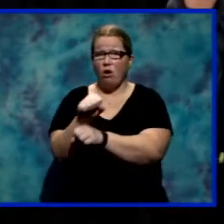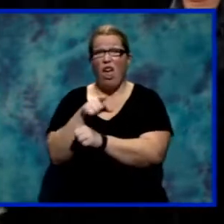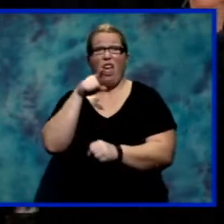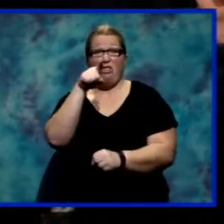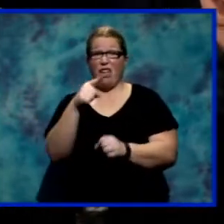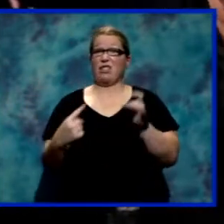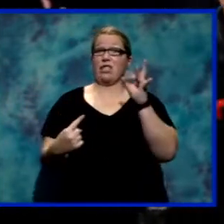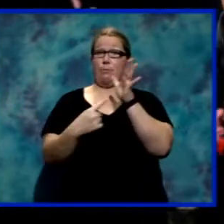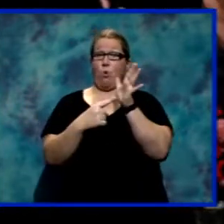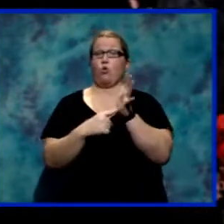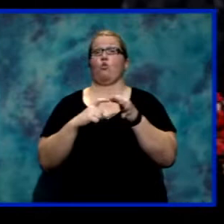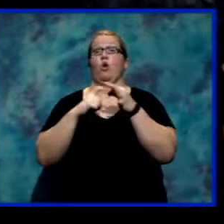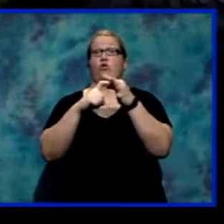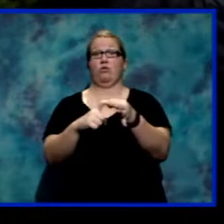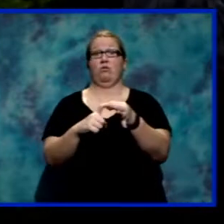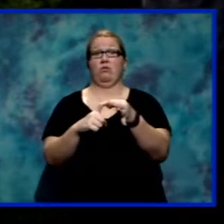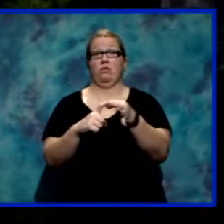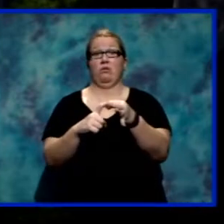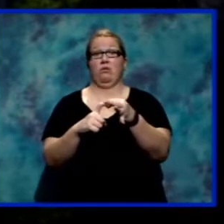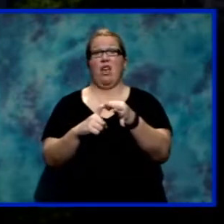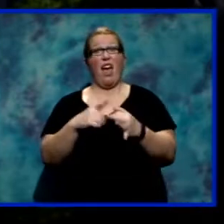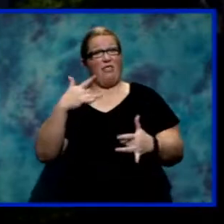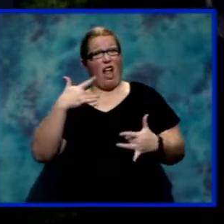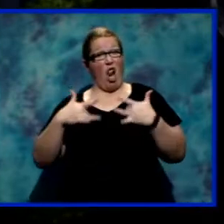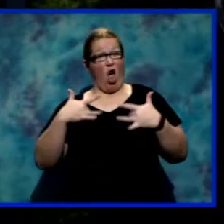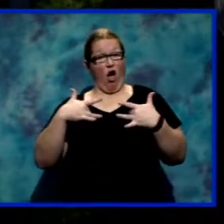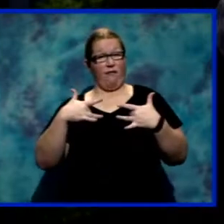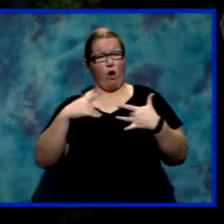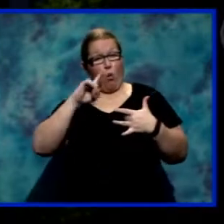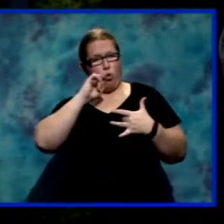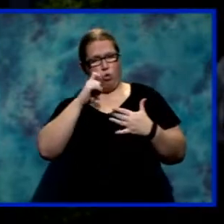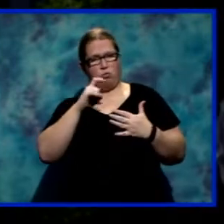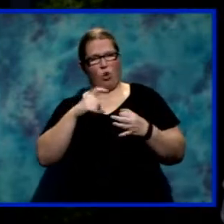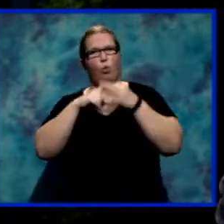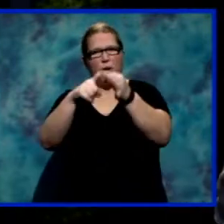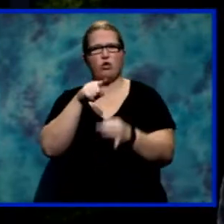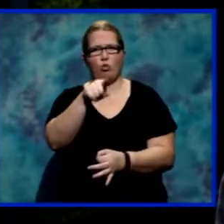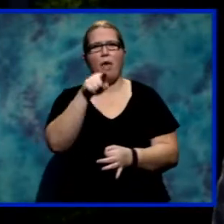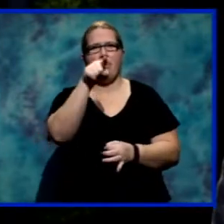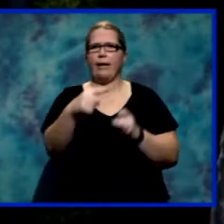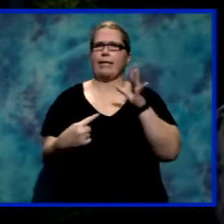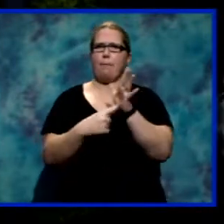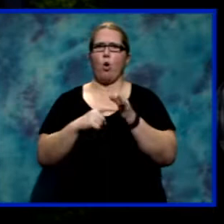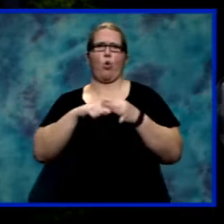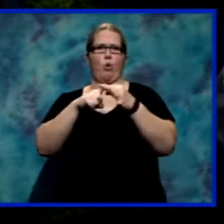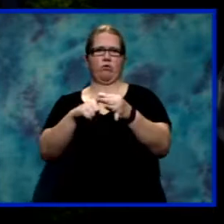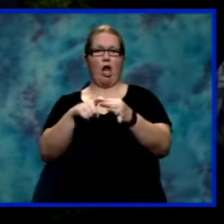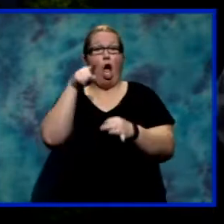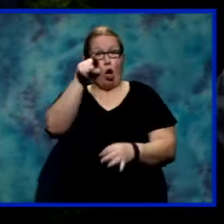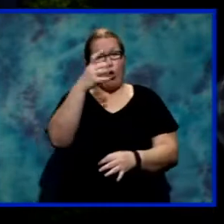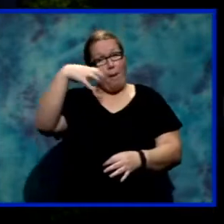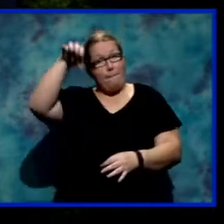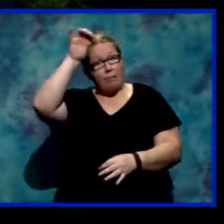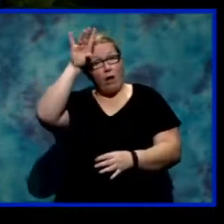question. That life that God will throw at you, it is the key question. Are you baptized by the